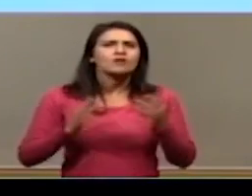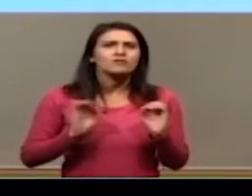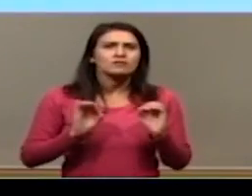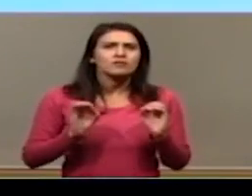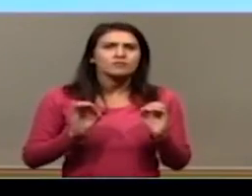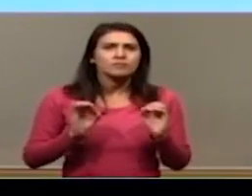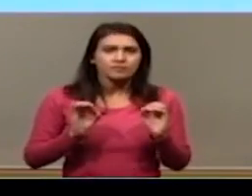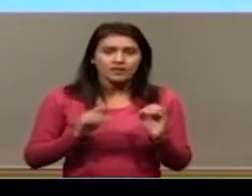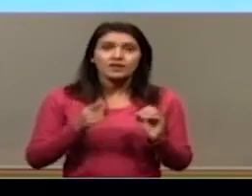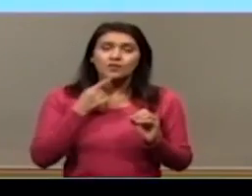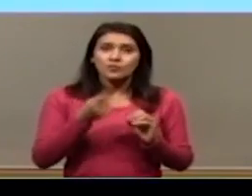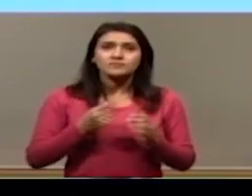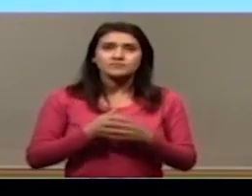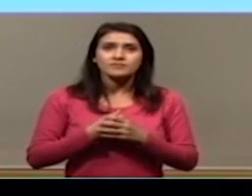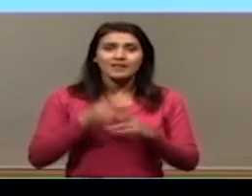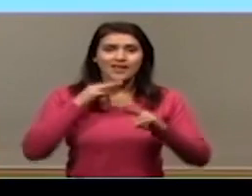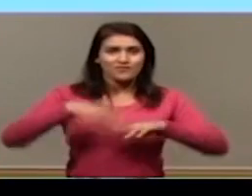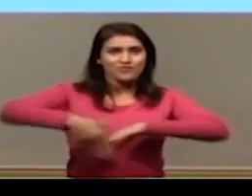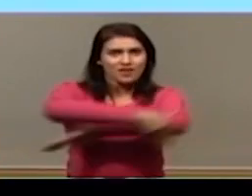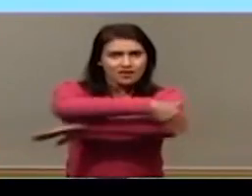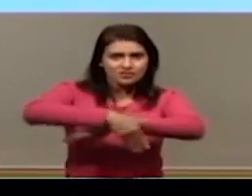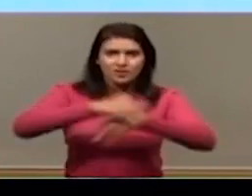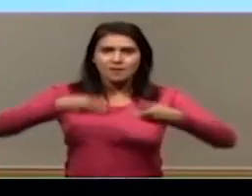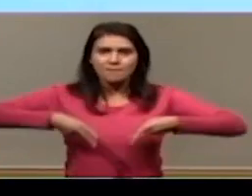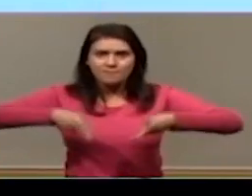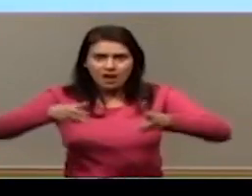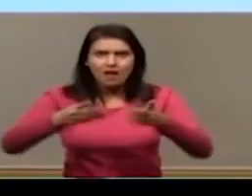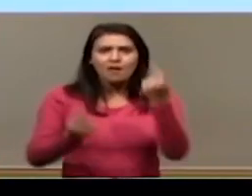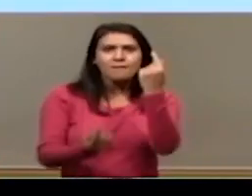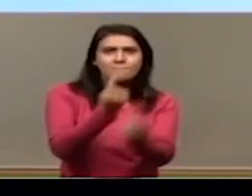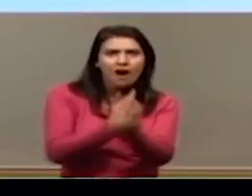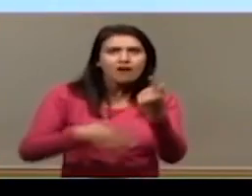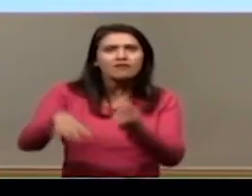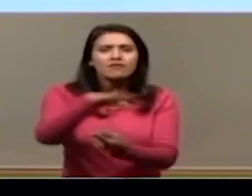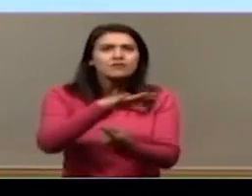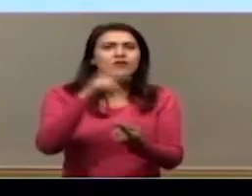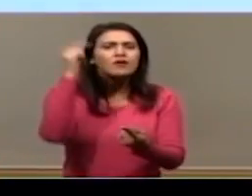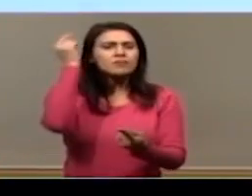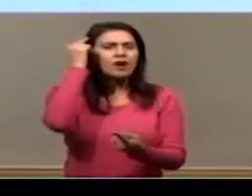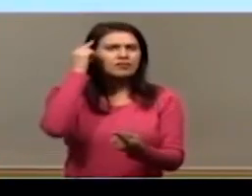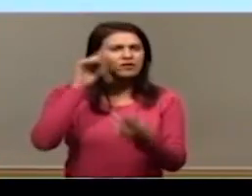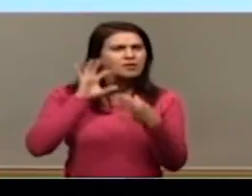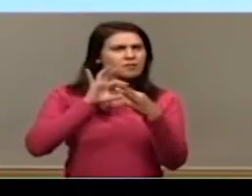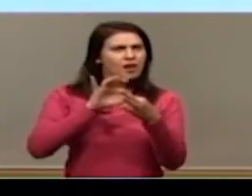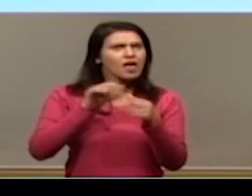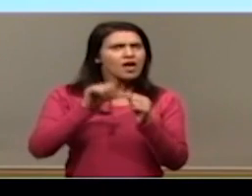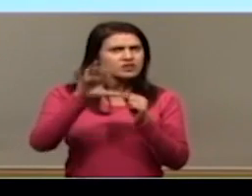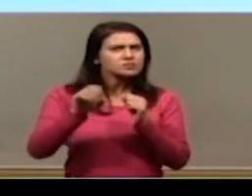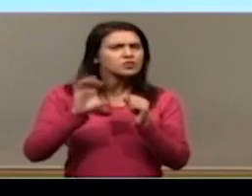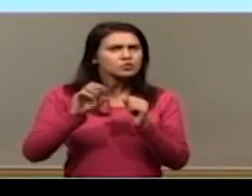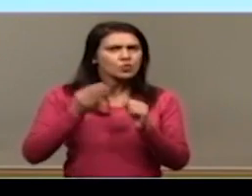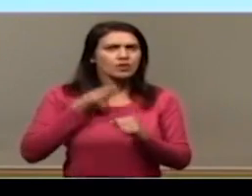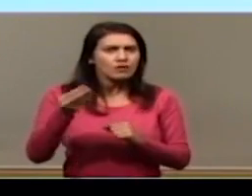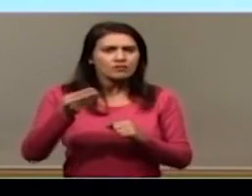to the ULBs, where your engineer's building your footpath or building a park, this is not in their mind frame. It's not that the average